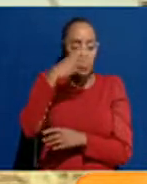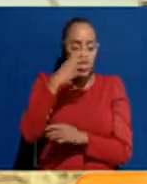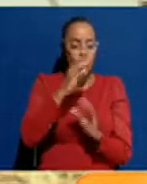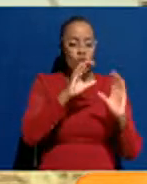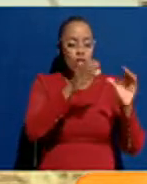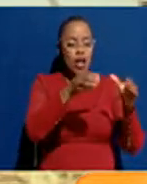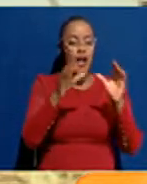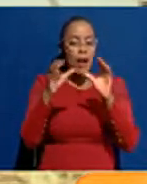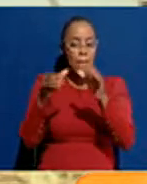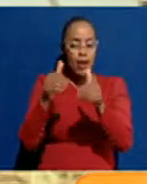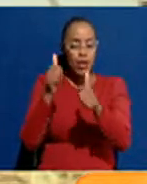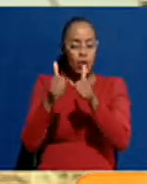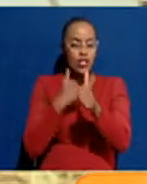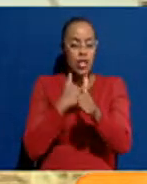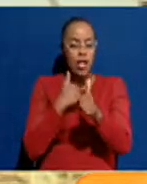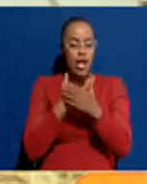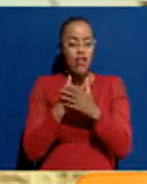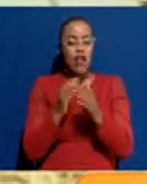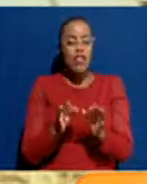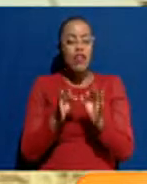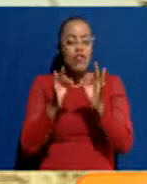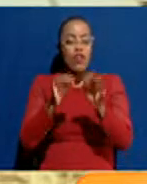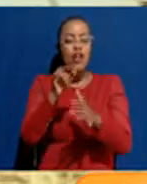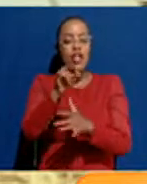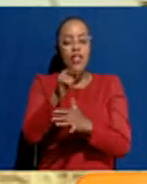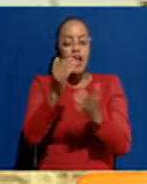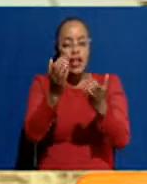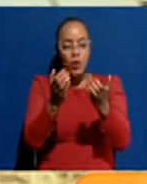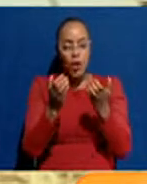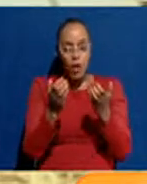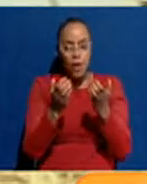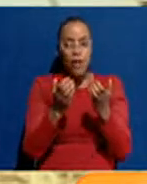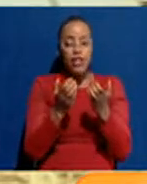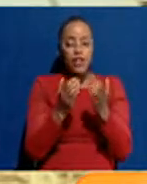would forward their requirements to the regulator, mm-hmm.